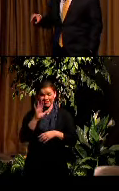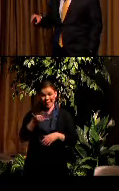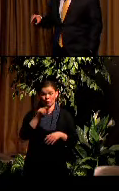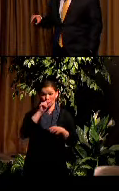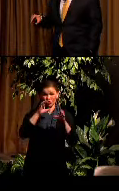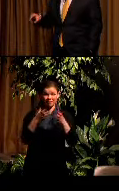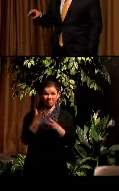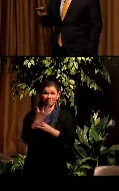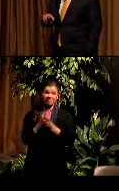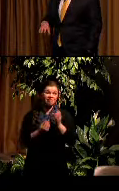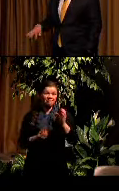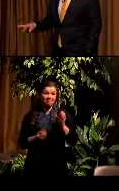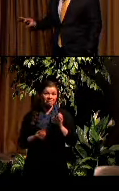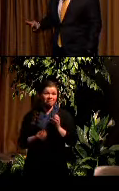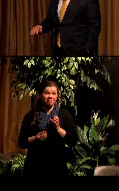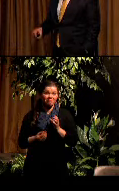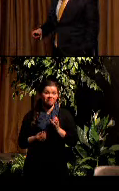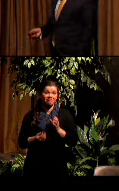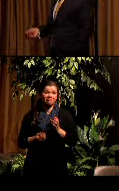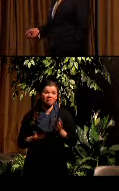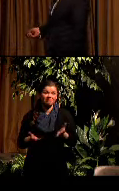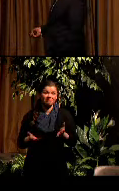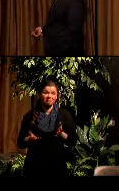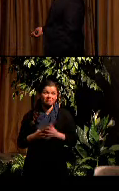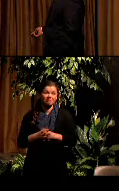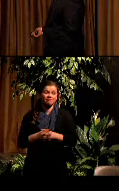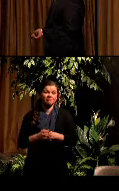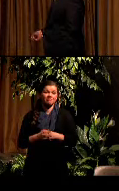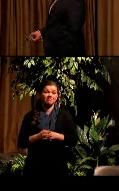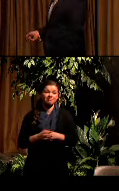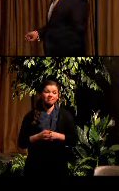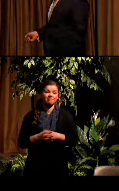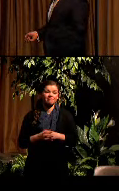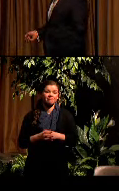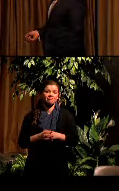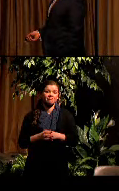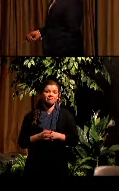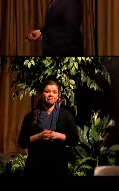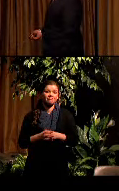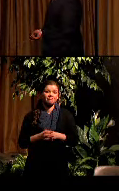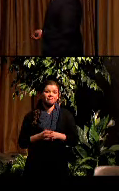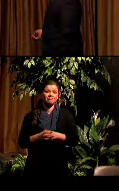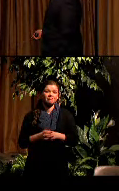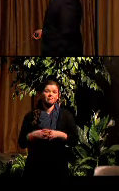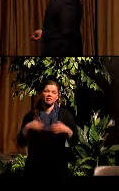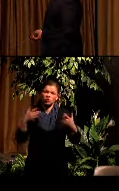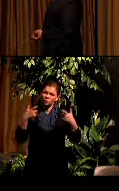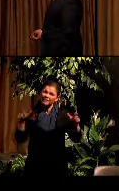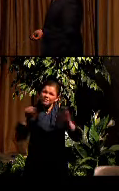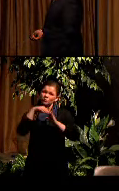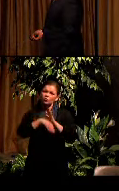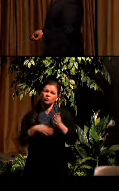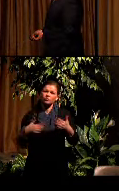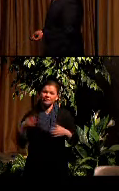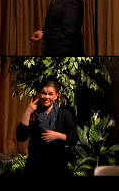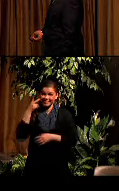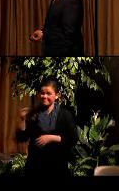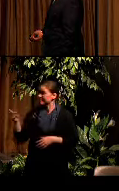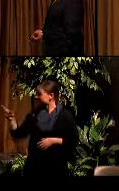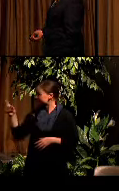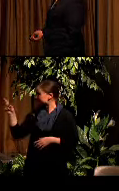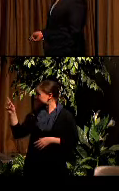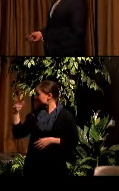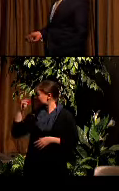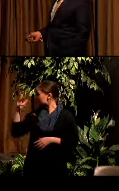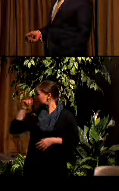since 1968 is no longer there. Those are massive declines. Sprague's pipit, eastern meadowlark,